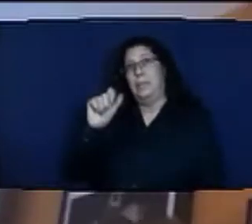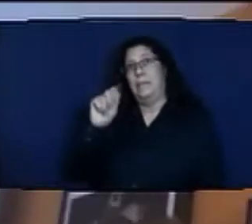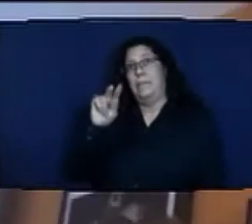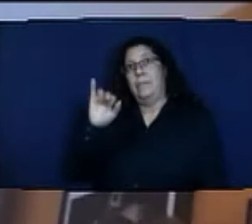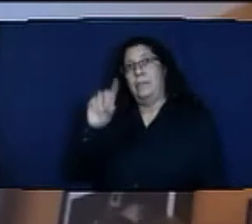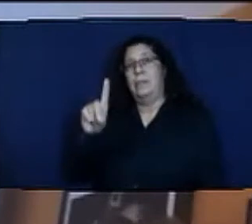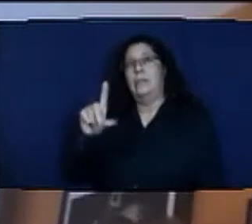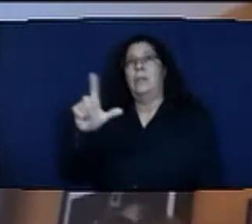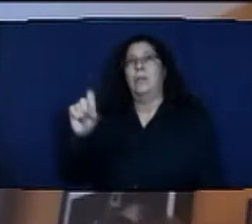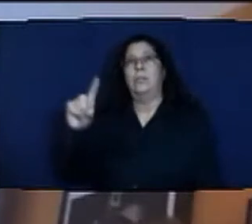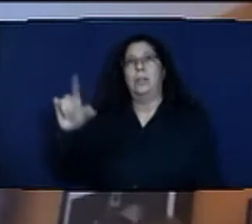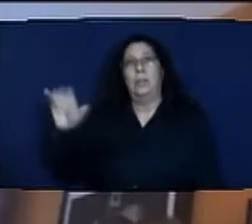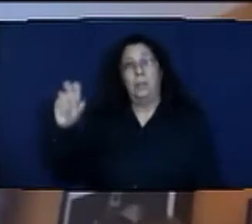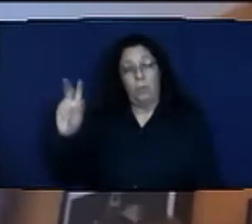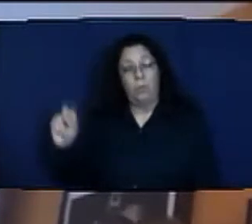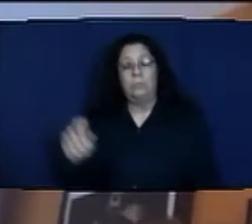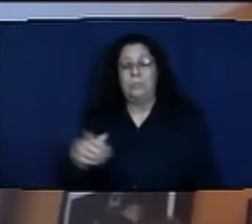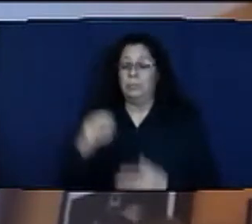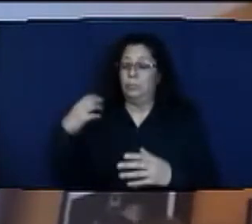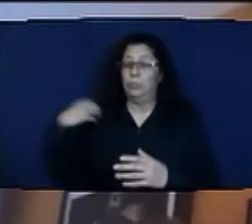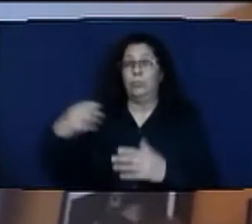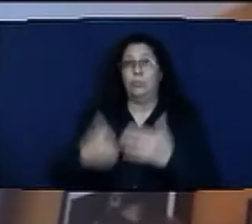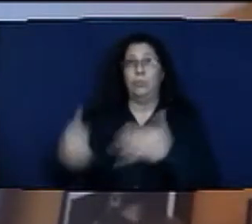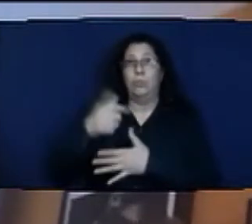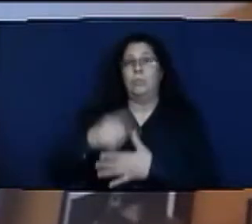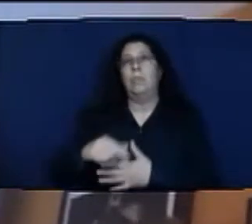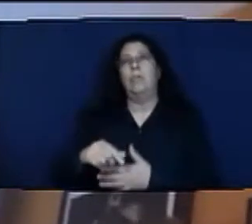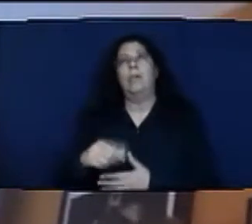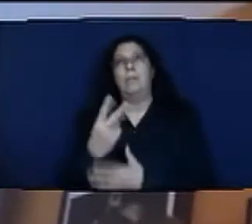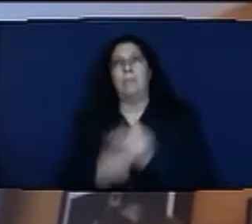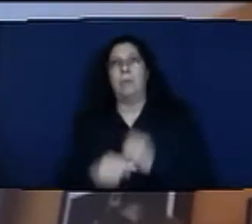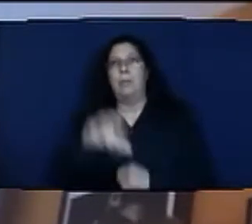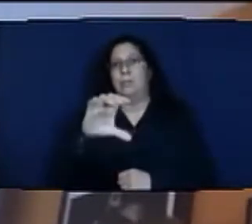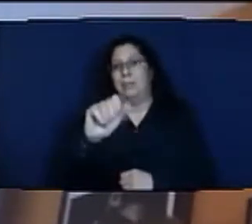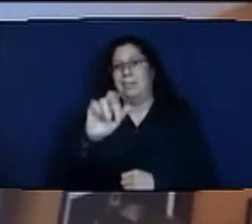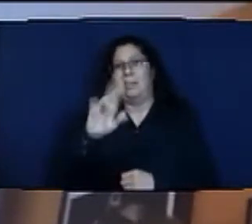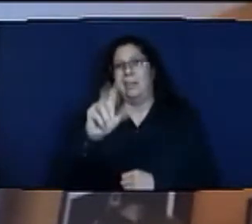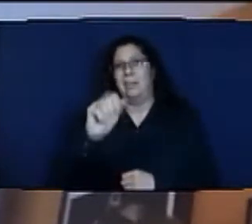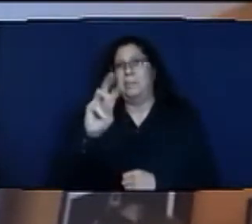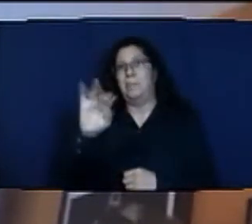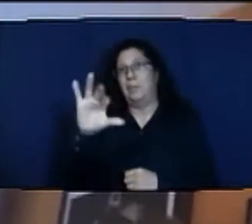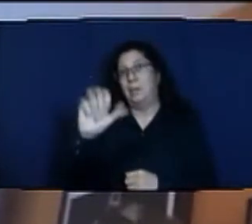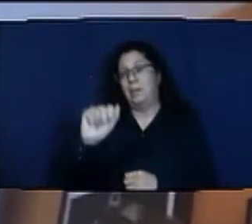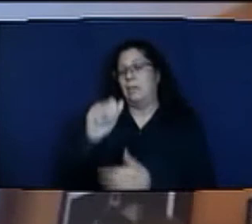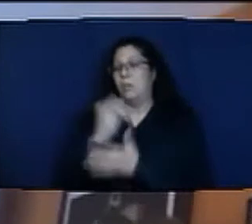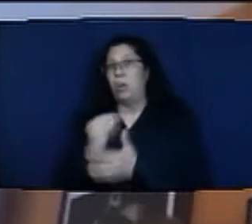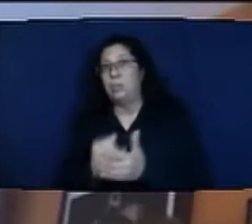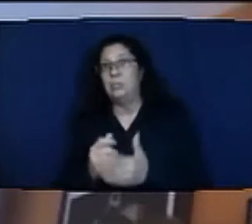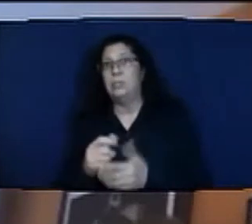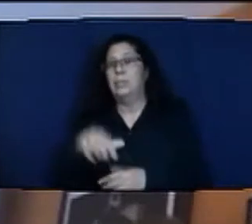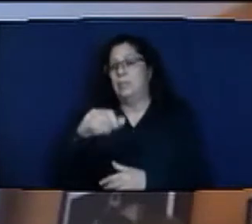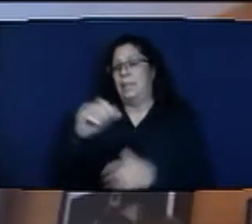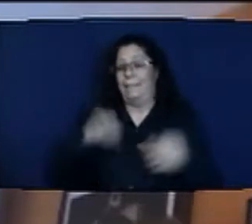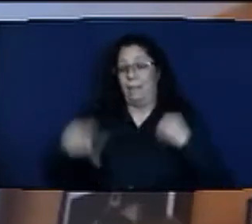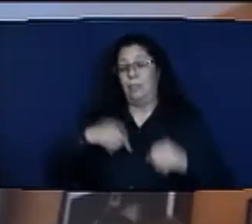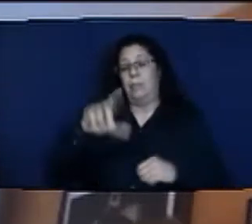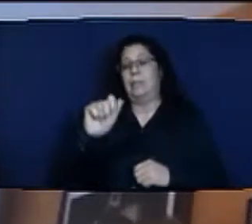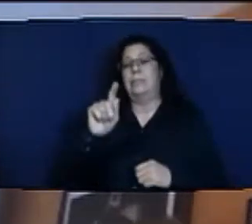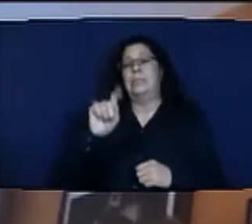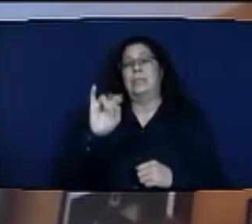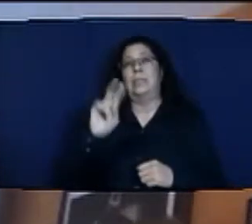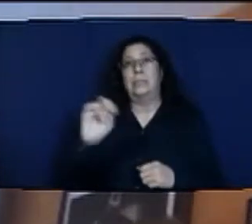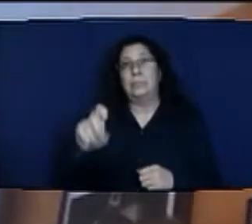Buenas tardes. Soy David Lozano, director artístico ejecutivo de Teatro Cara Mía, un teatro Latinx en Dallas,